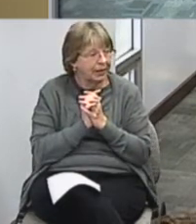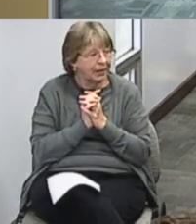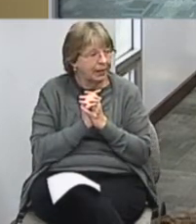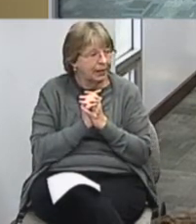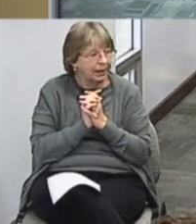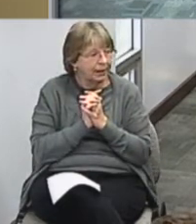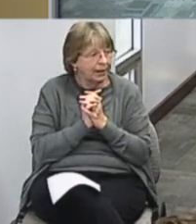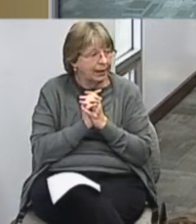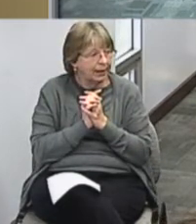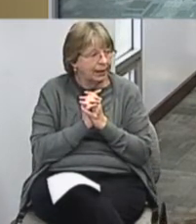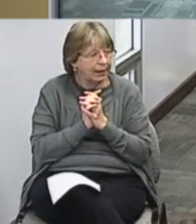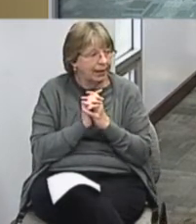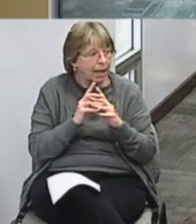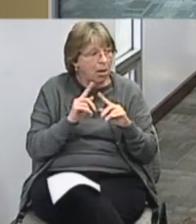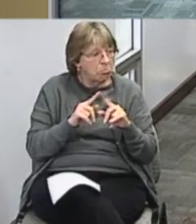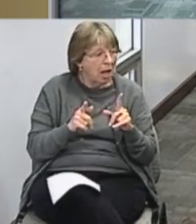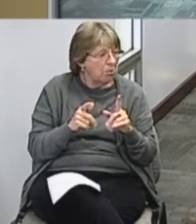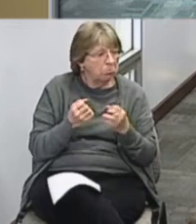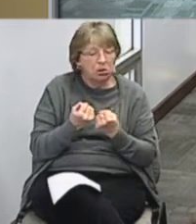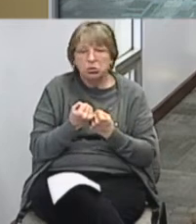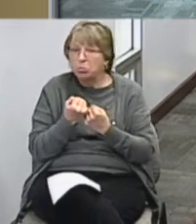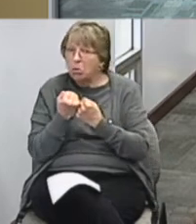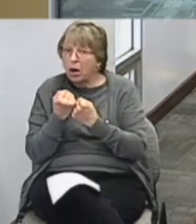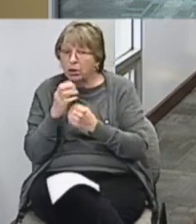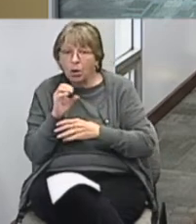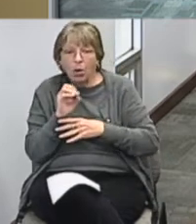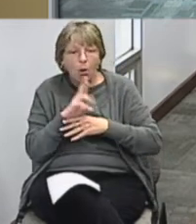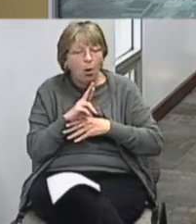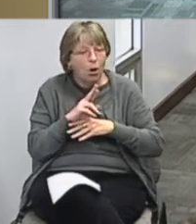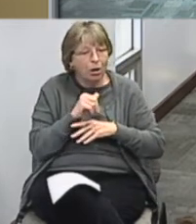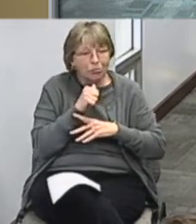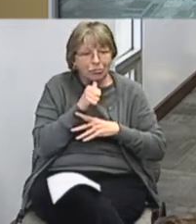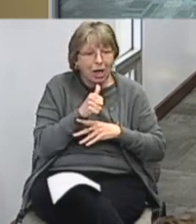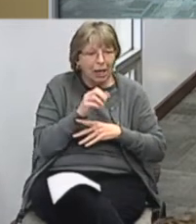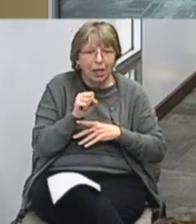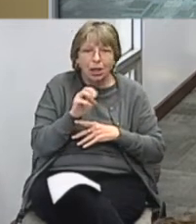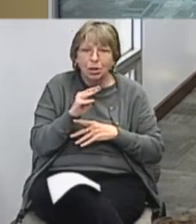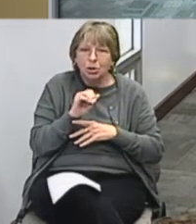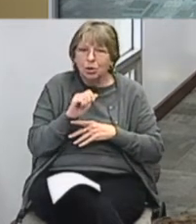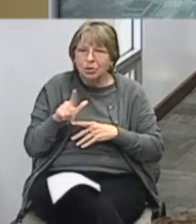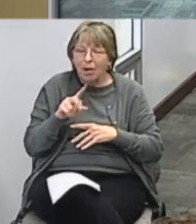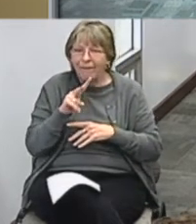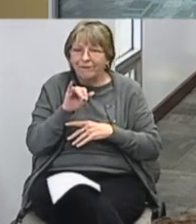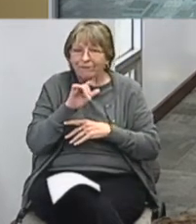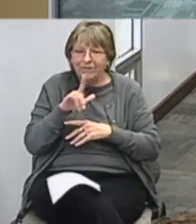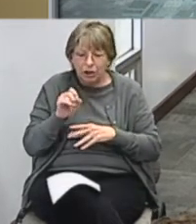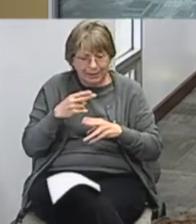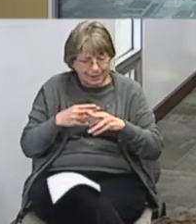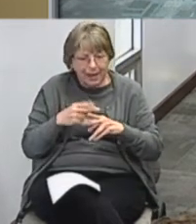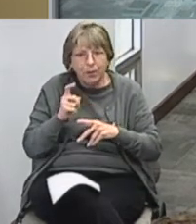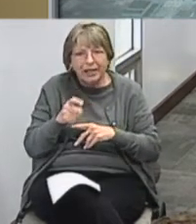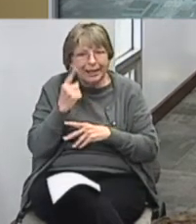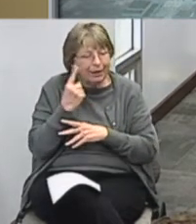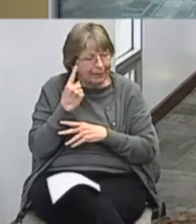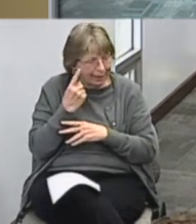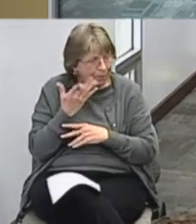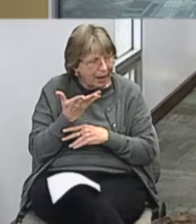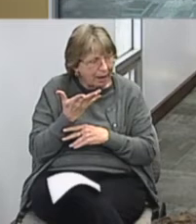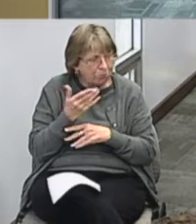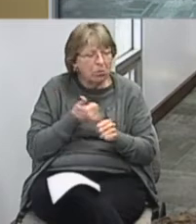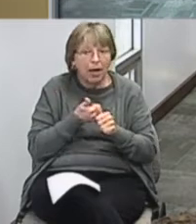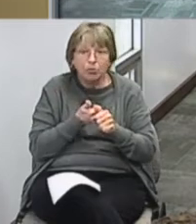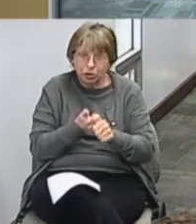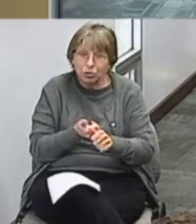regardless the support or lack thereof of Smallville as a name, I think that we ought to consider and